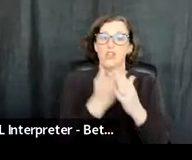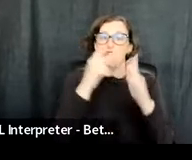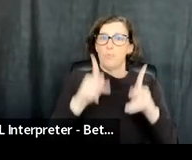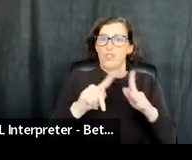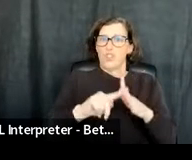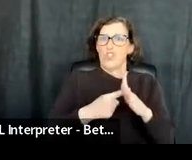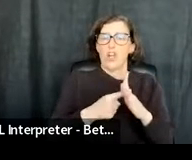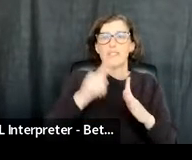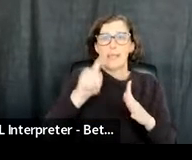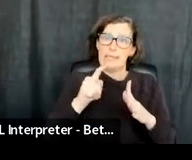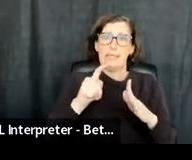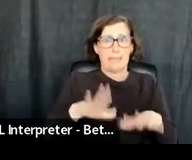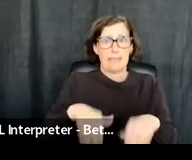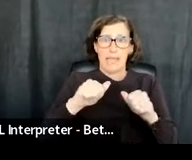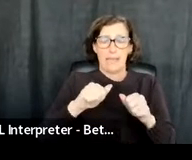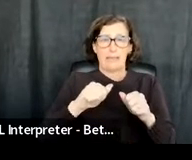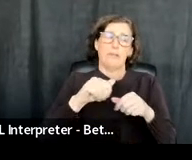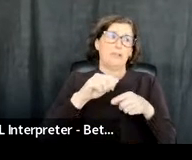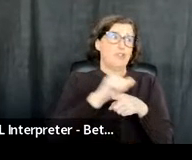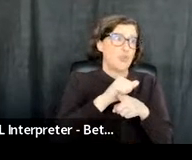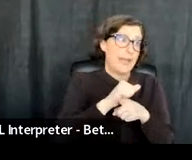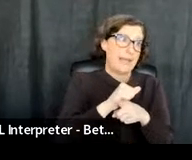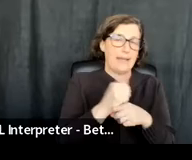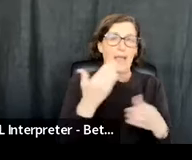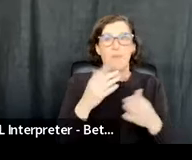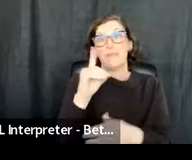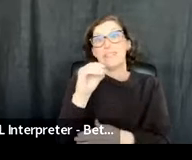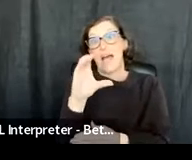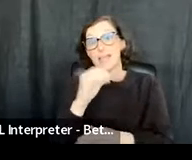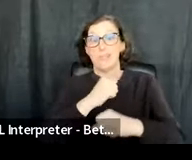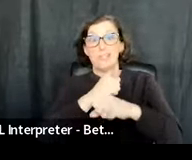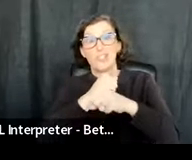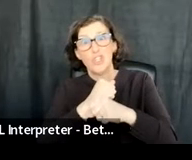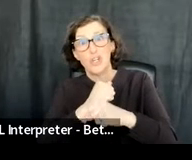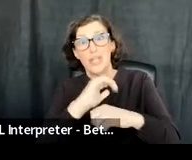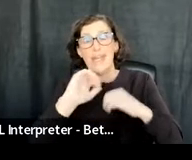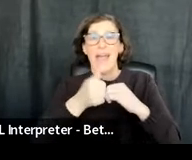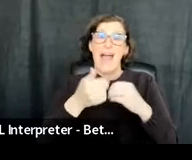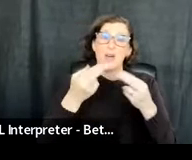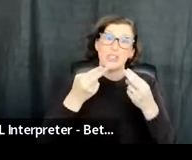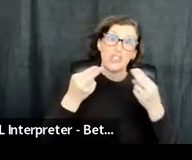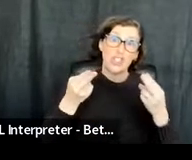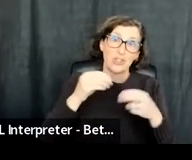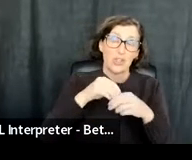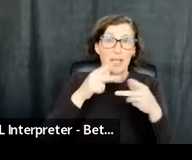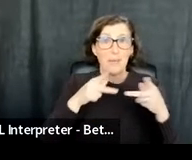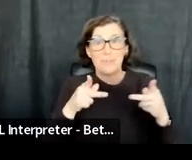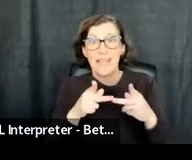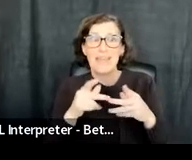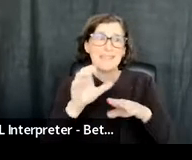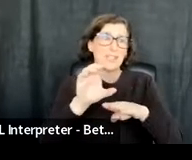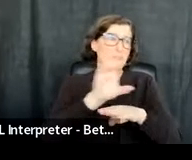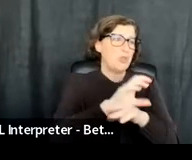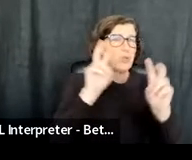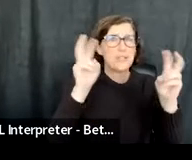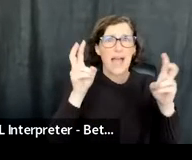of training, online training, usually from document security, how to shelter in place, maybe various computer-related subjects, but there's